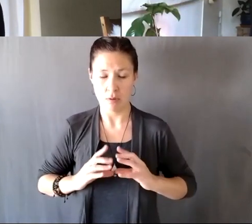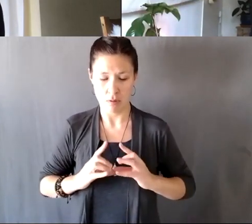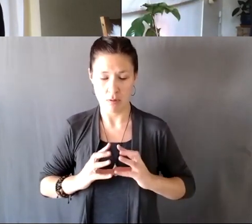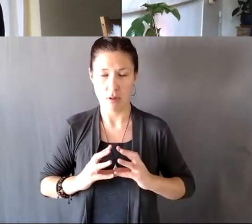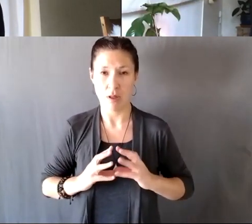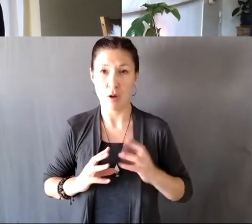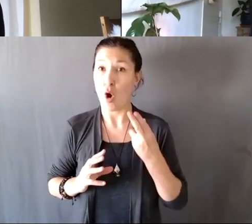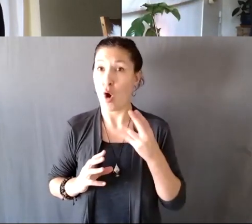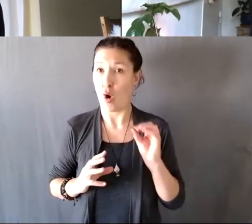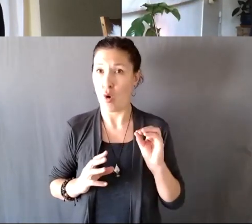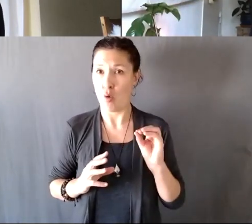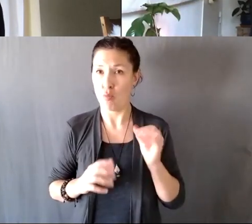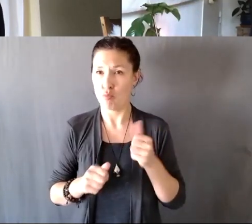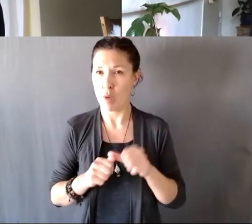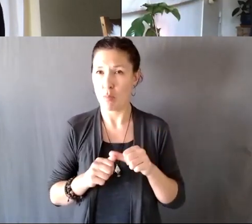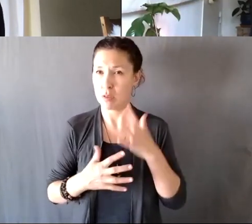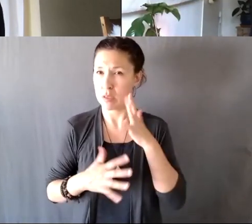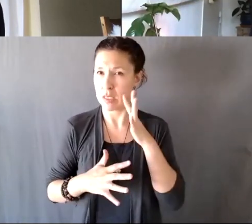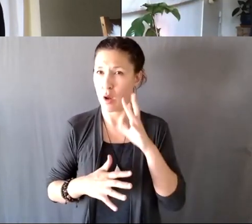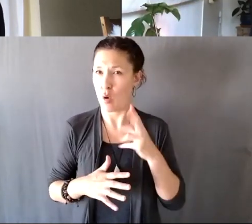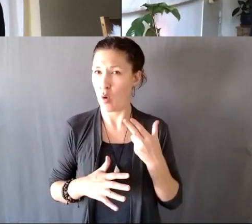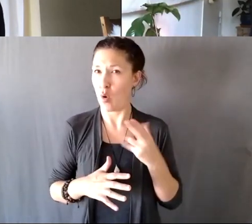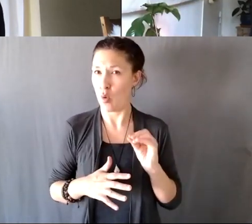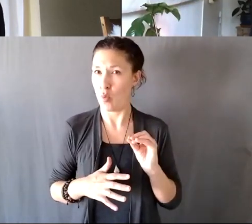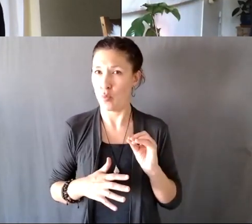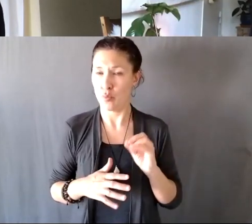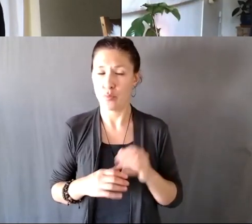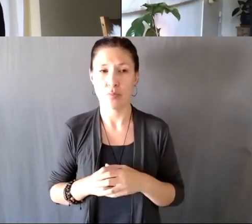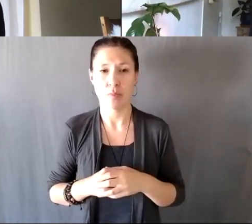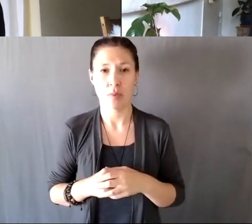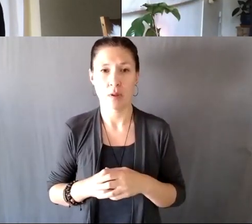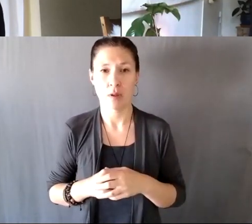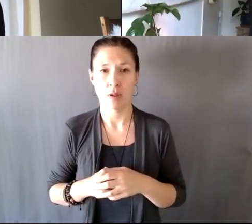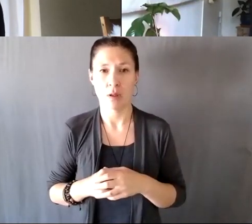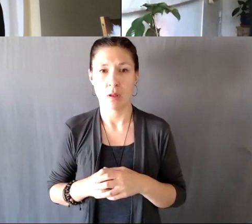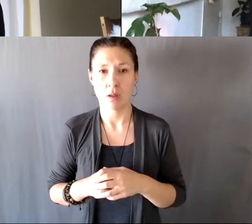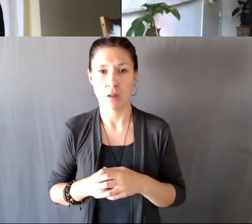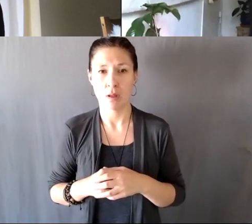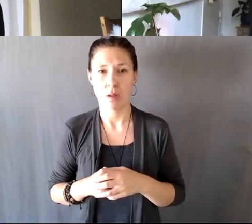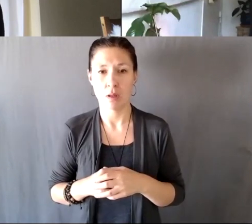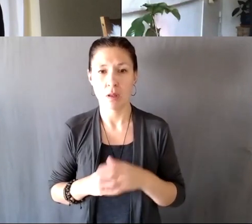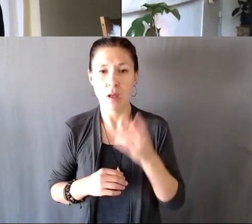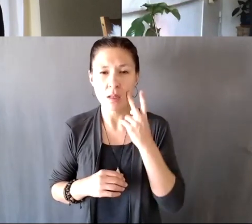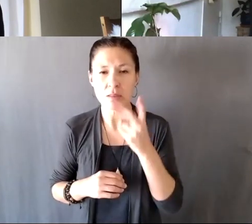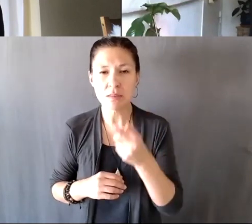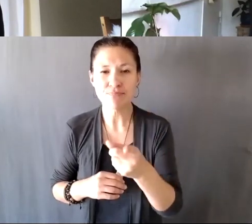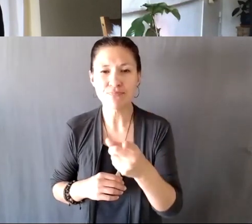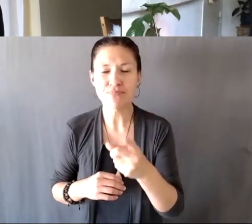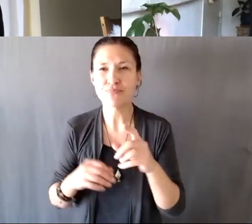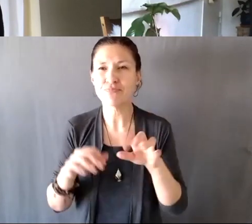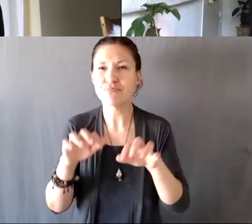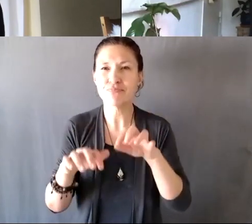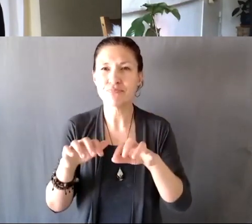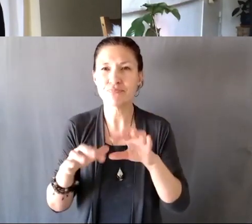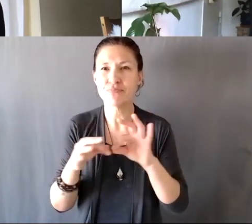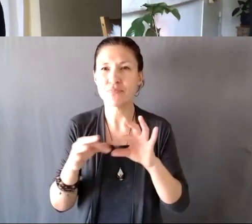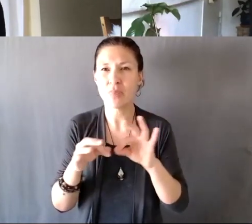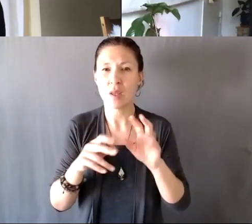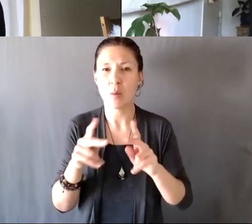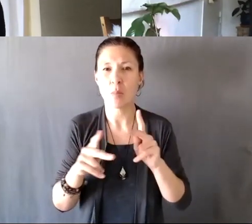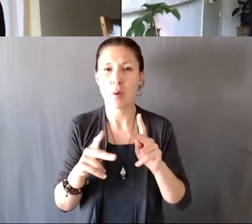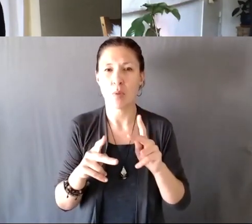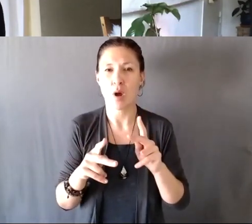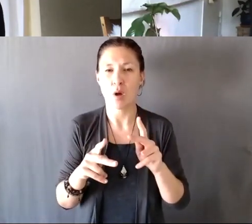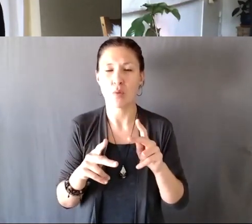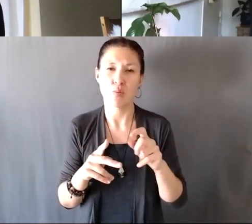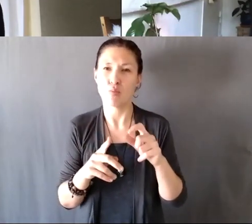feel spaciousness. I saw this word, several people wrote spaciousness for the opening prompt, which I